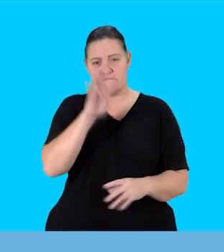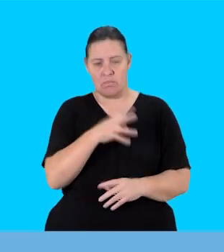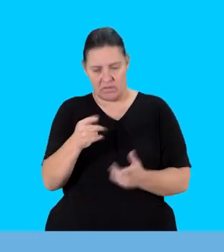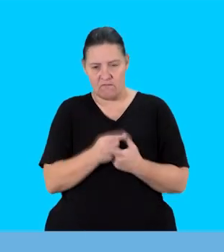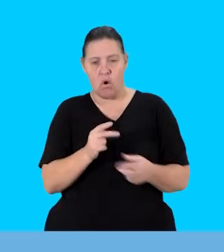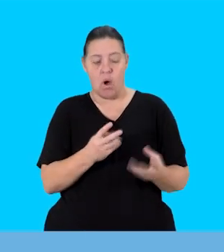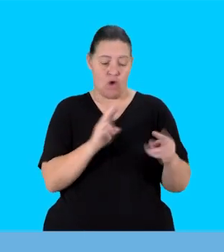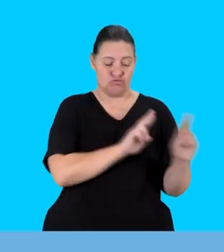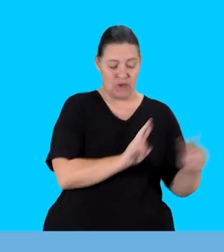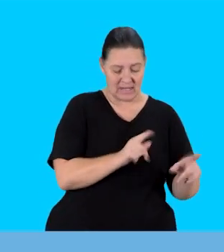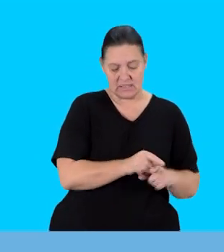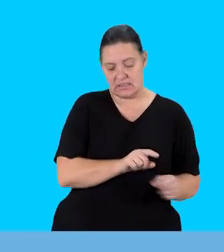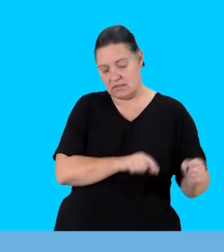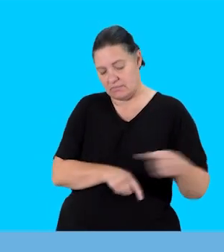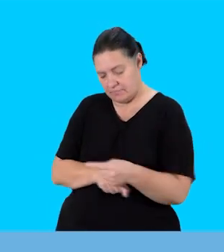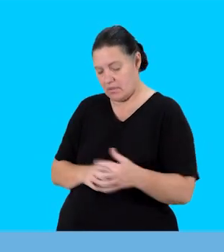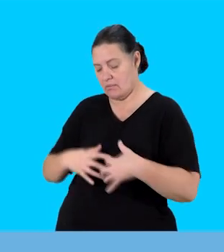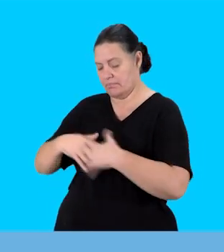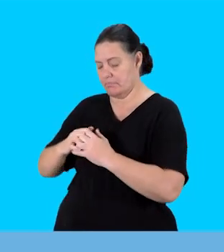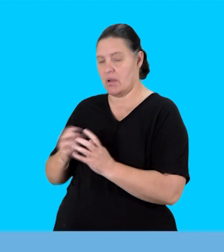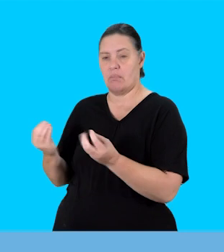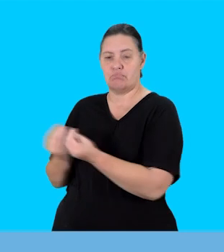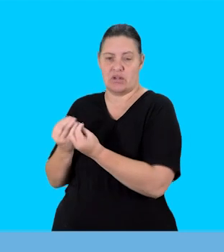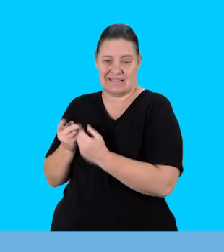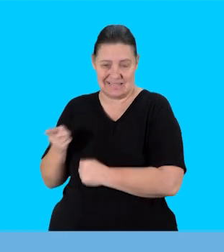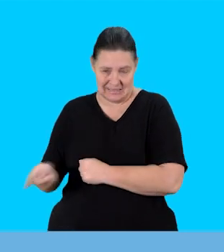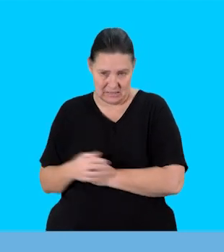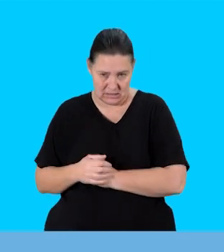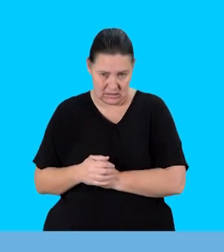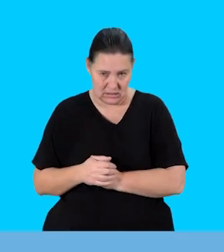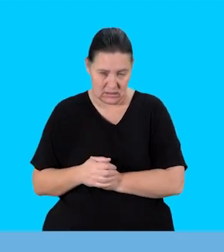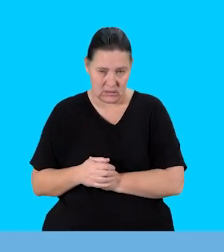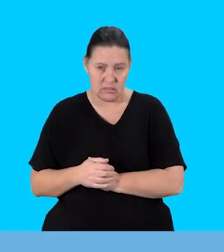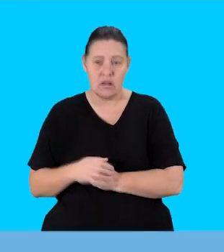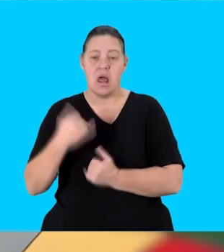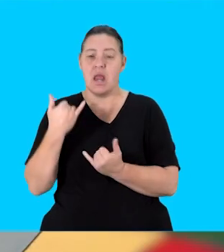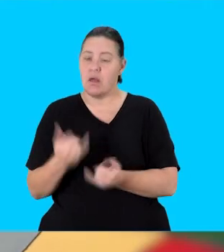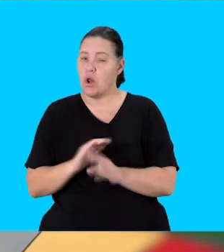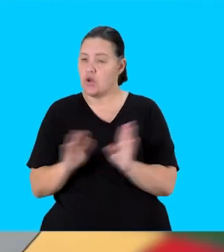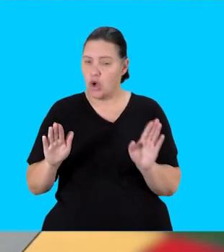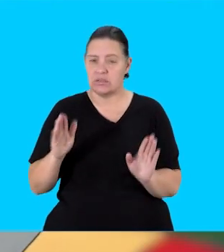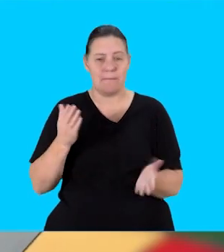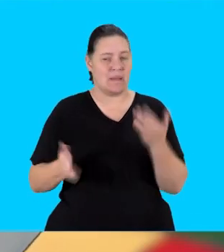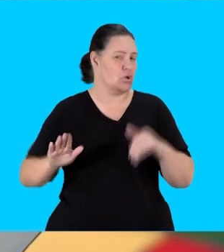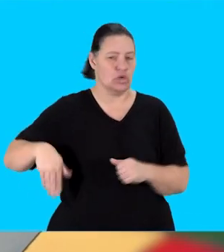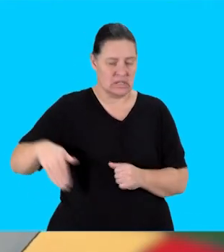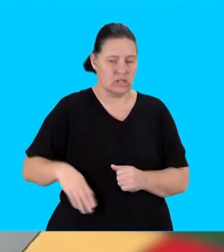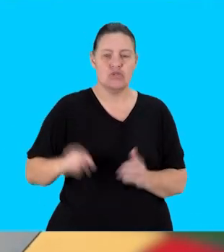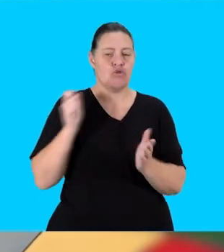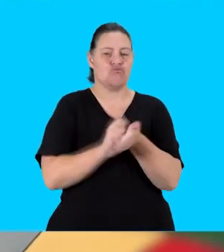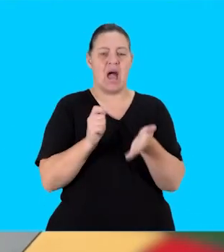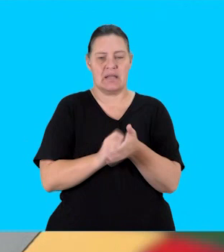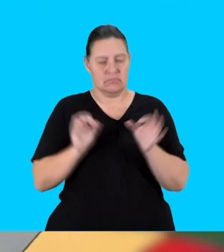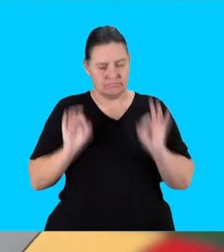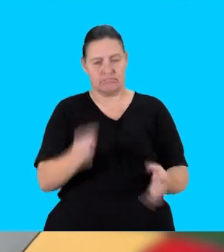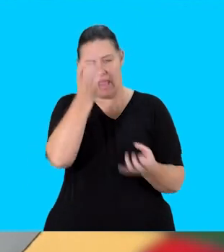the reactants and the products. So when you write the correct formula of the reactants and the products, we are not balancing it yet. We're just writing